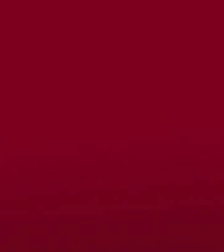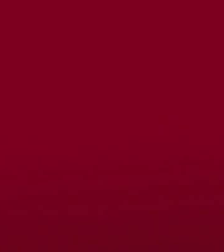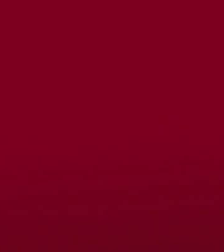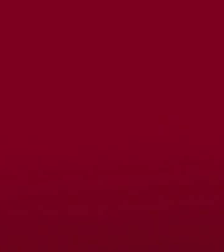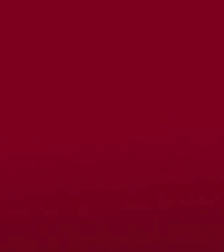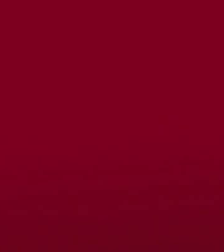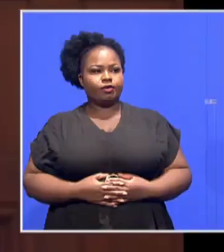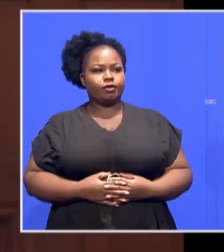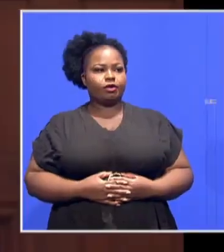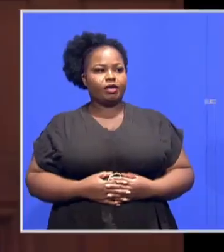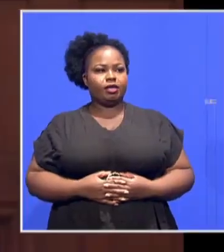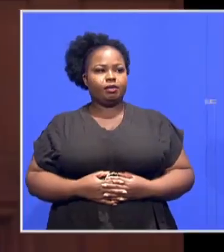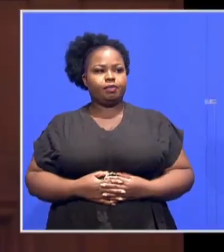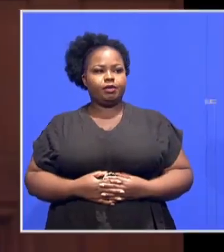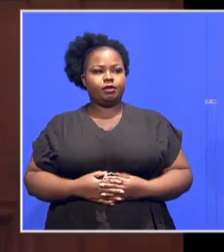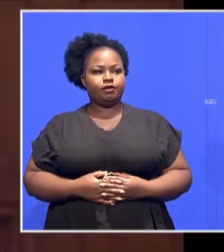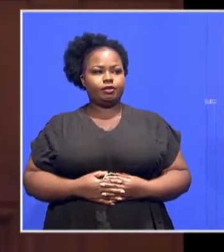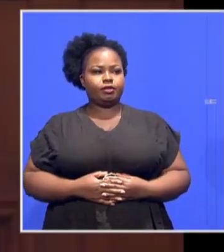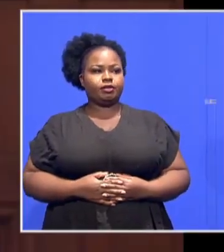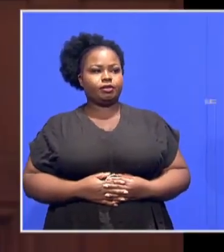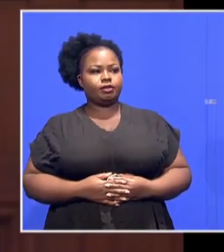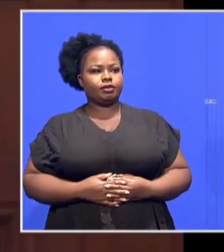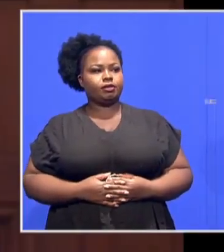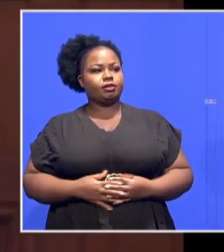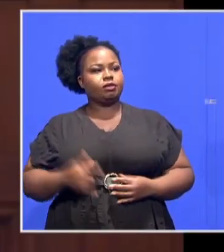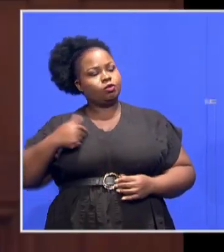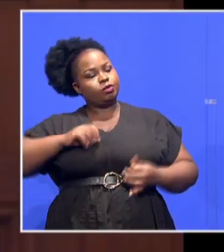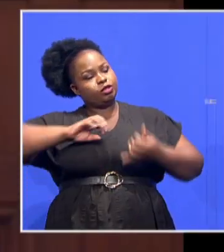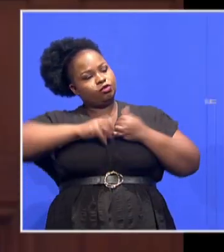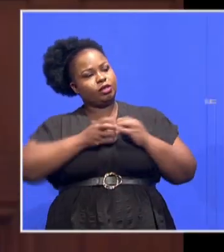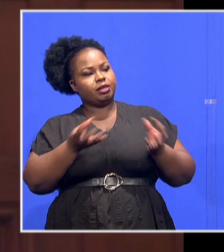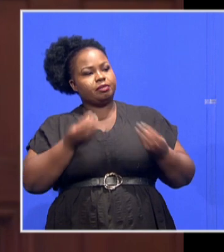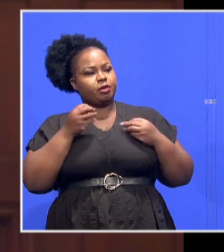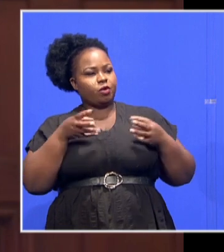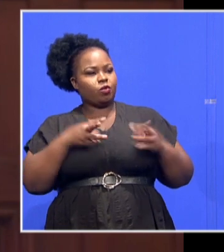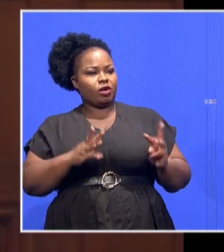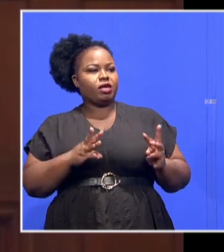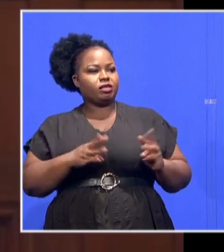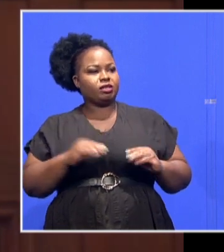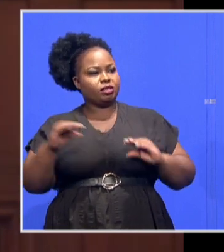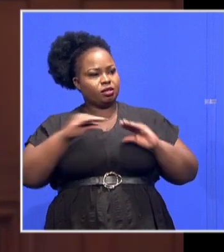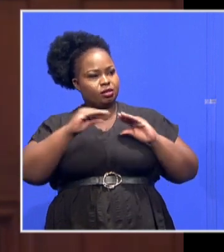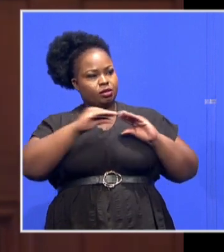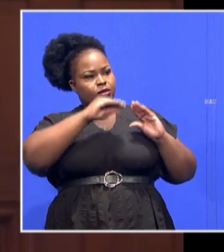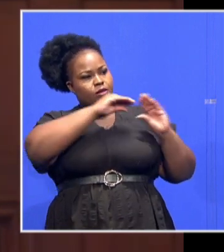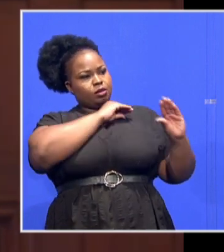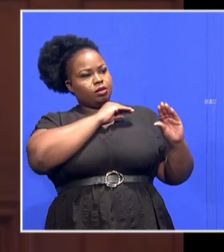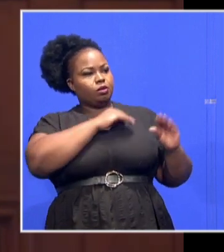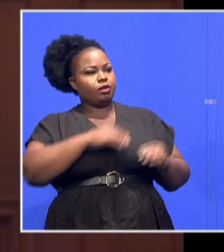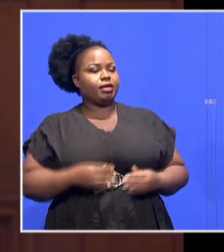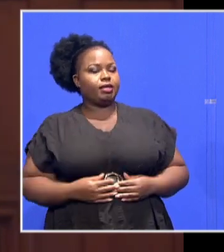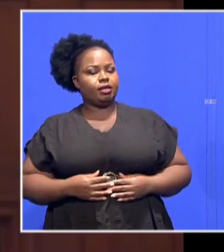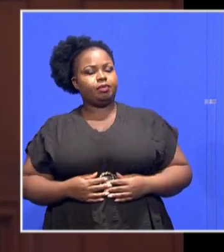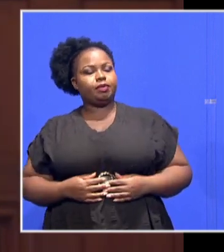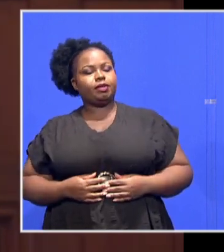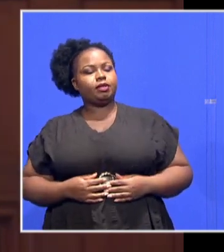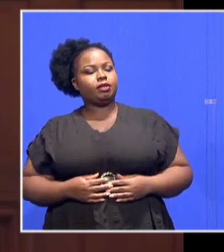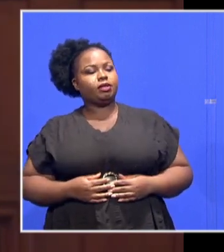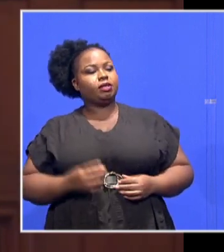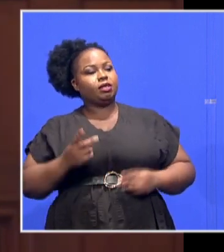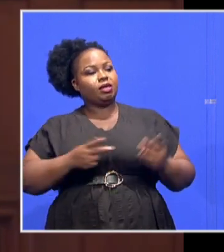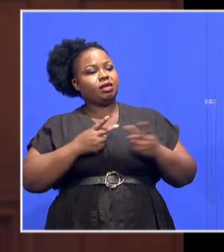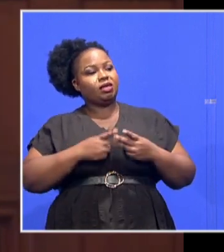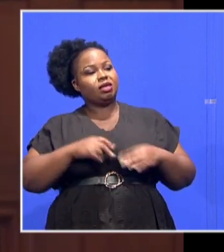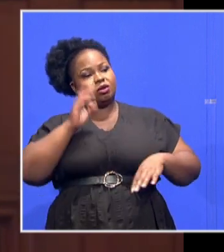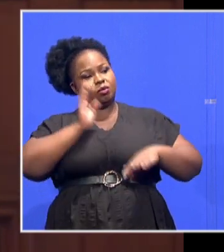ago. And we have to find ways to bring in new investments. And we have to be able to help more